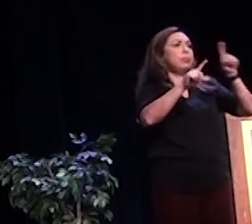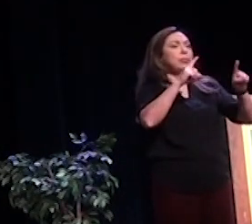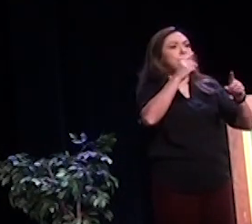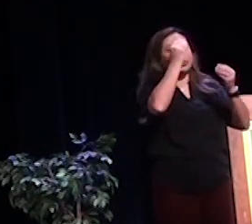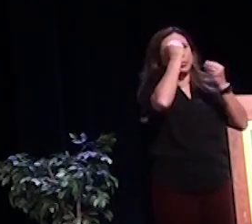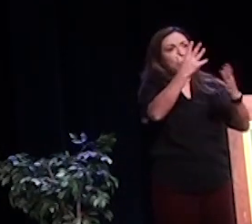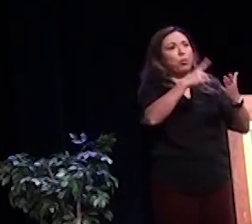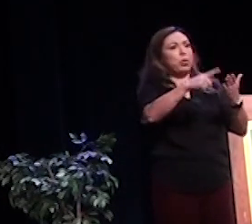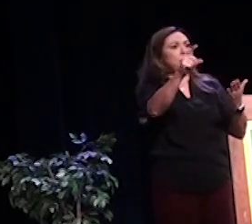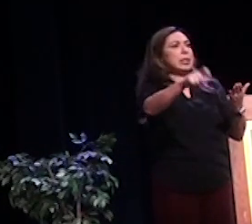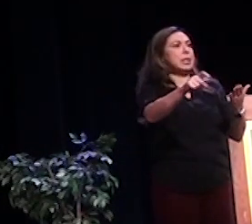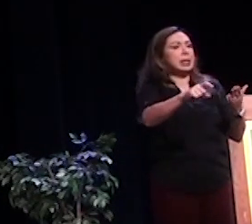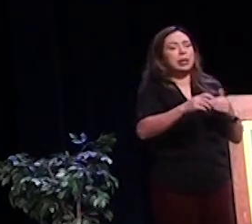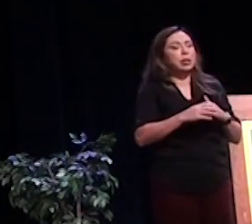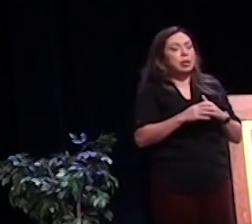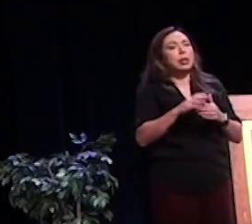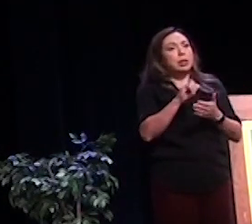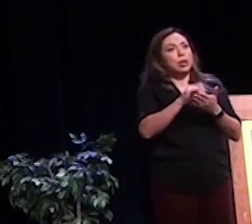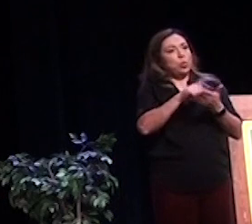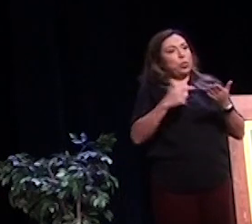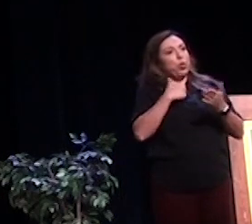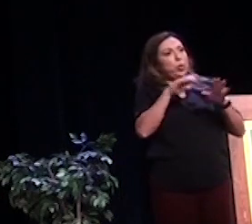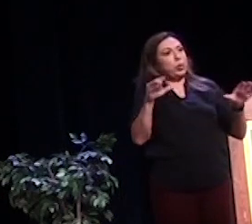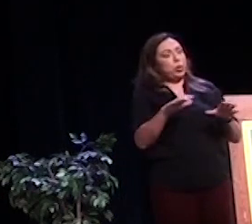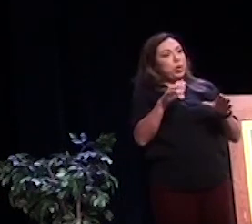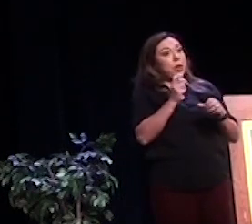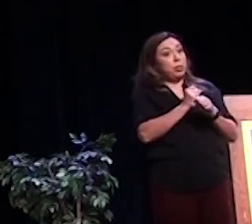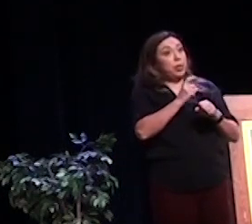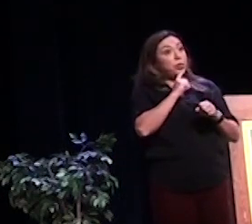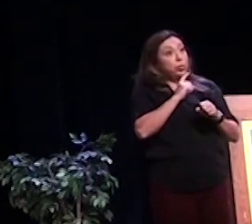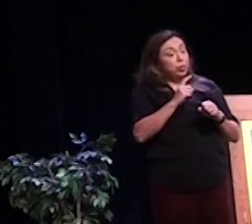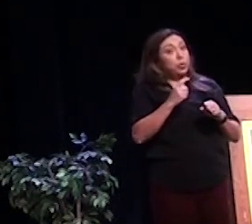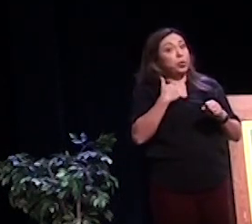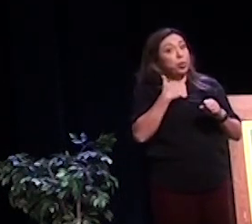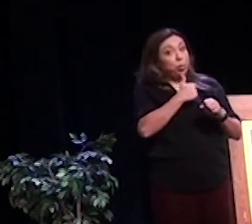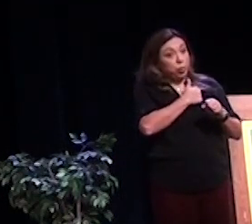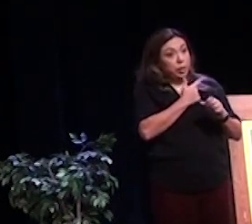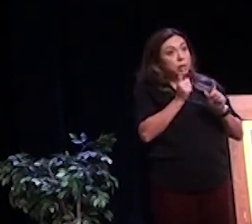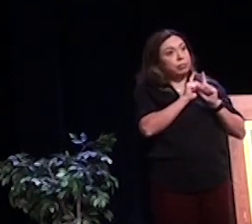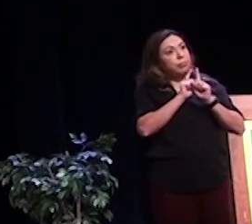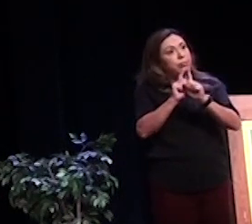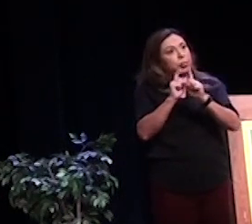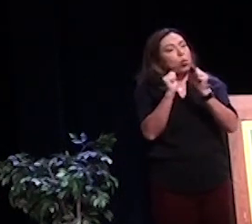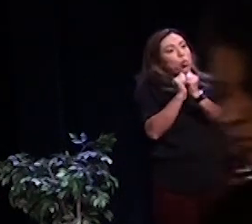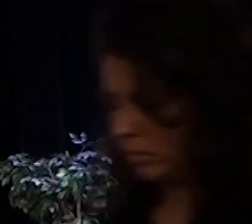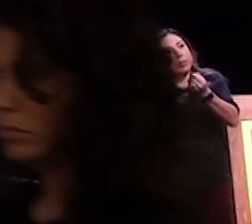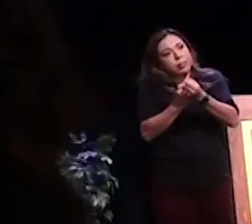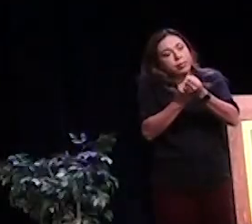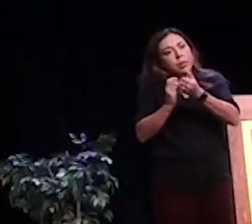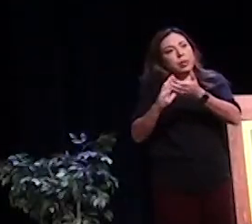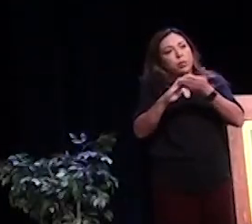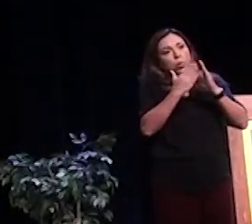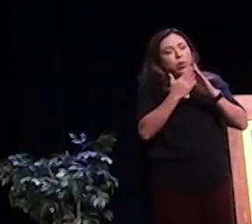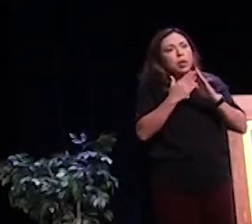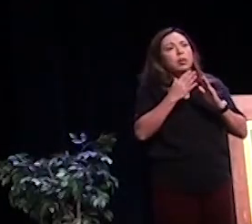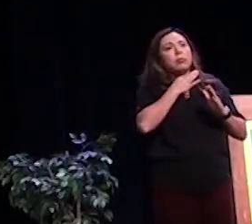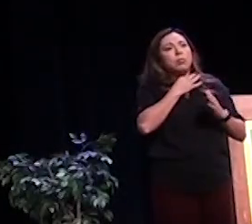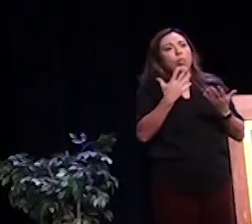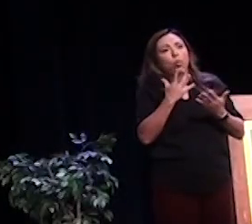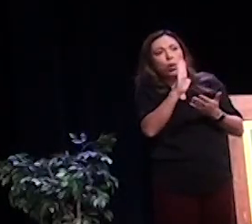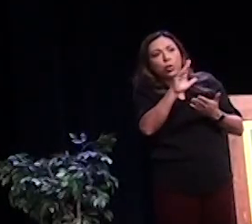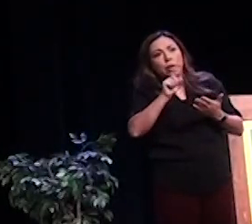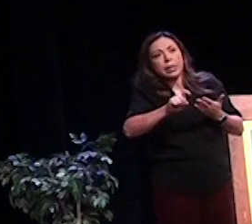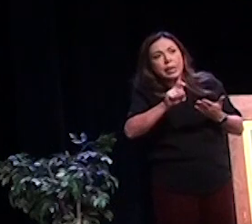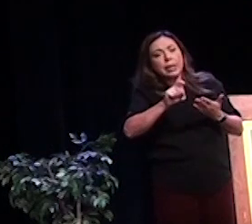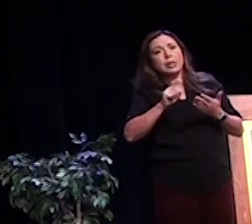huge part of what we're doing at MOC, is making sure that we're walking along with the community and finding out what exactly the needs are.